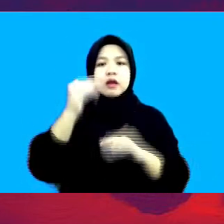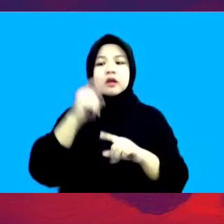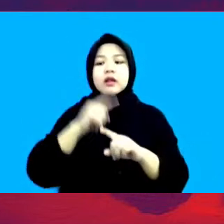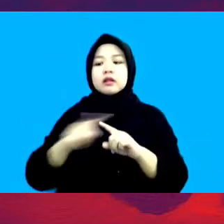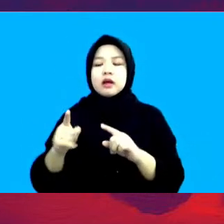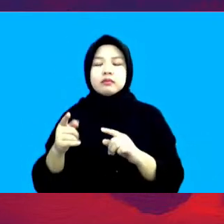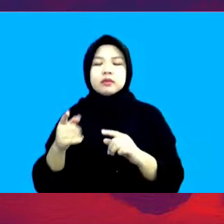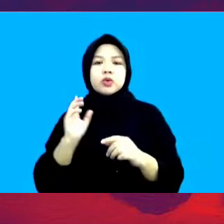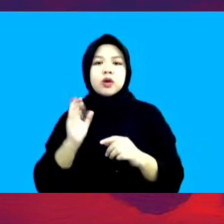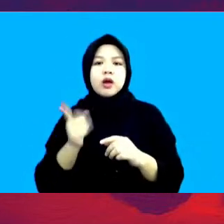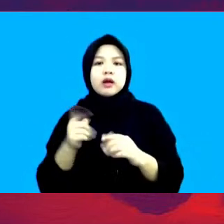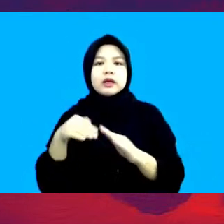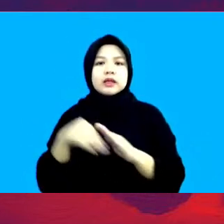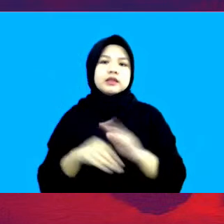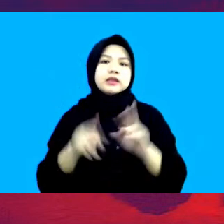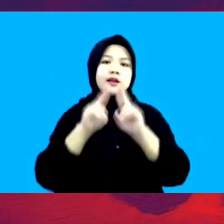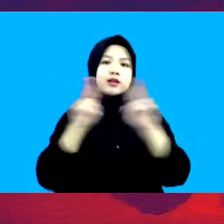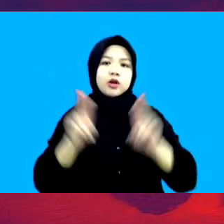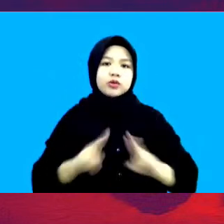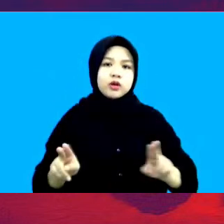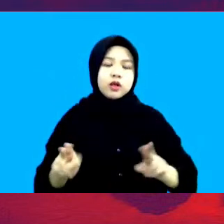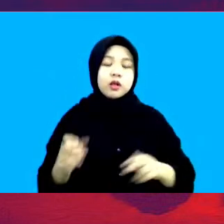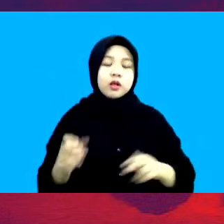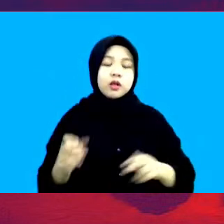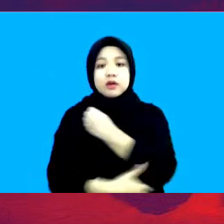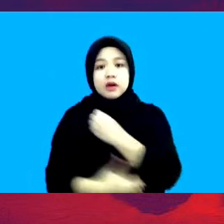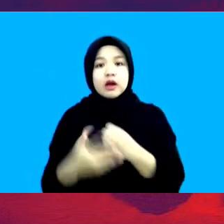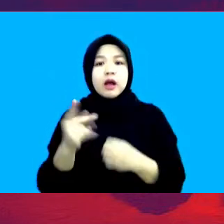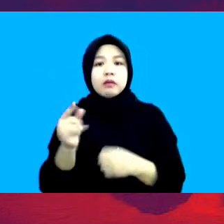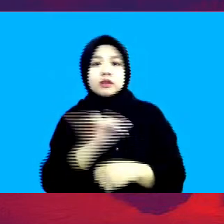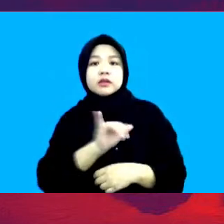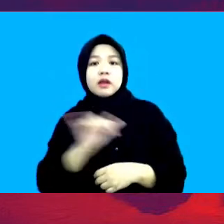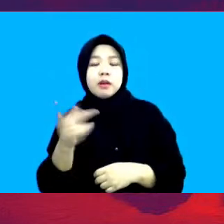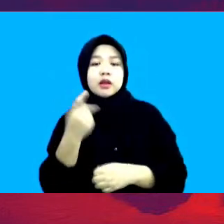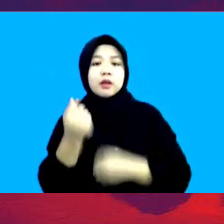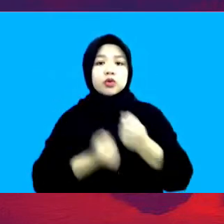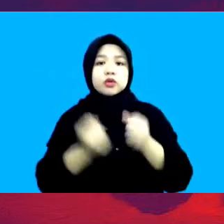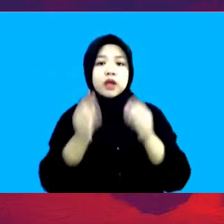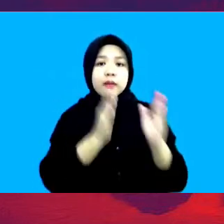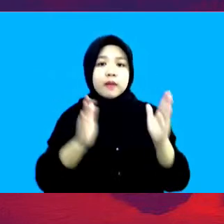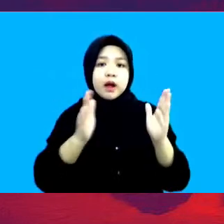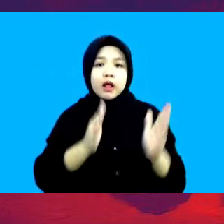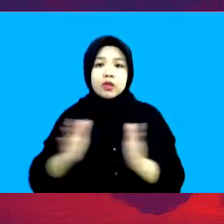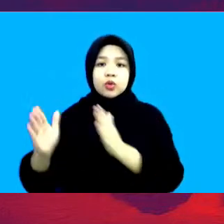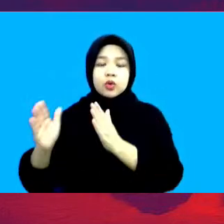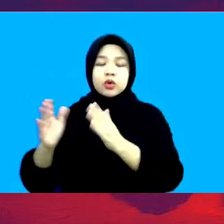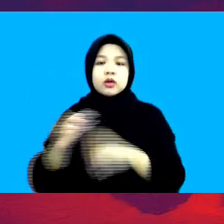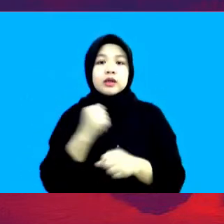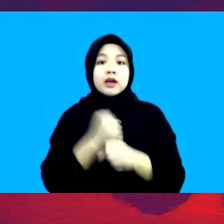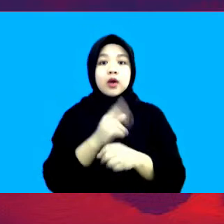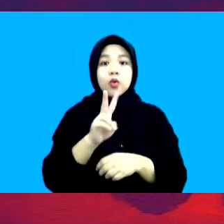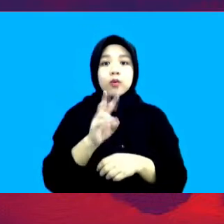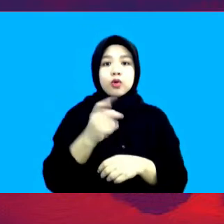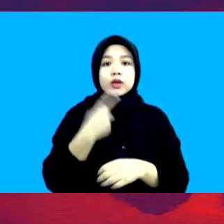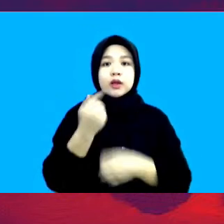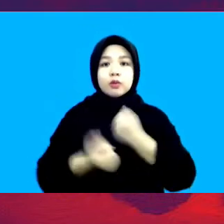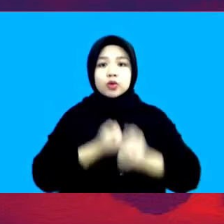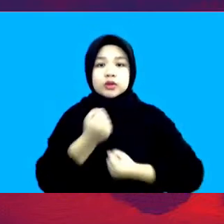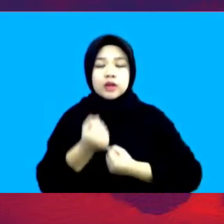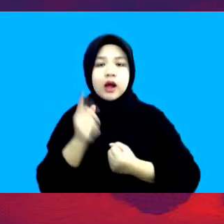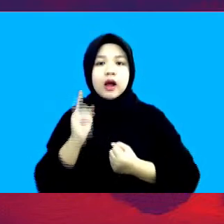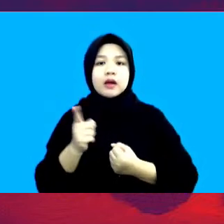So again, not all countries are the same. We're trying to manage. In G20, what we're trying to do as a presidency of G20